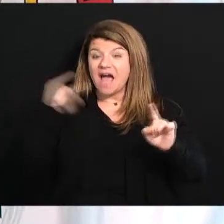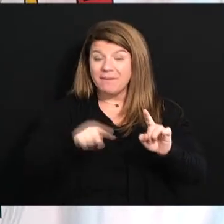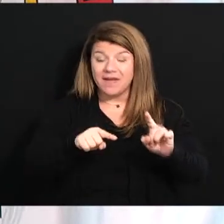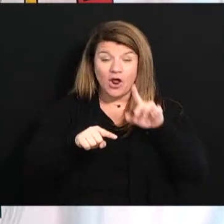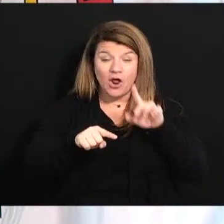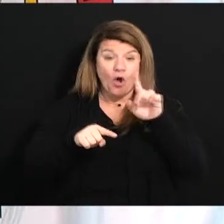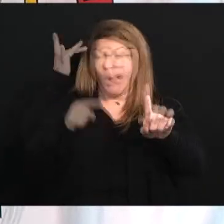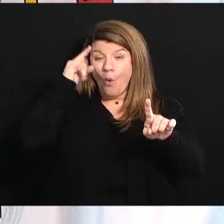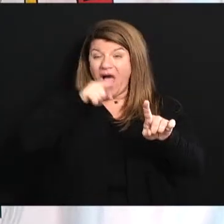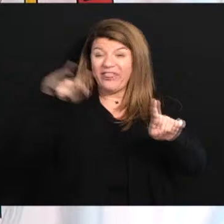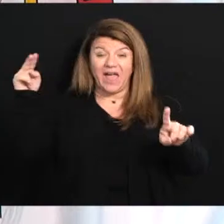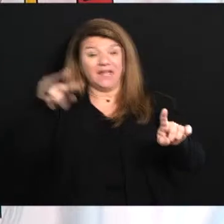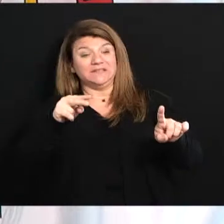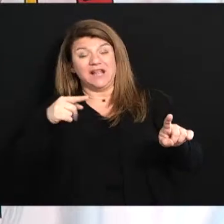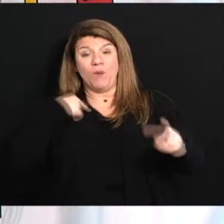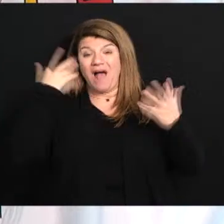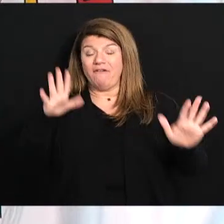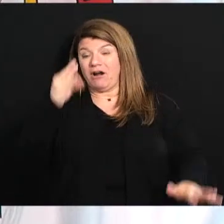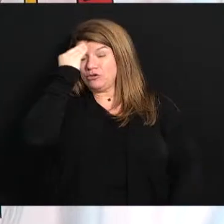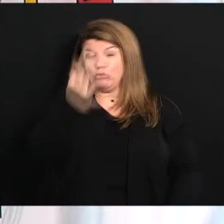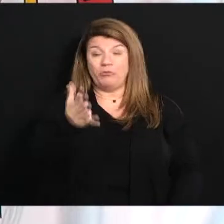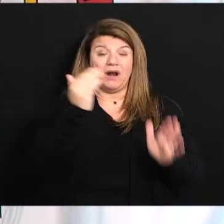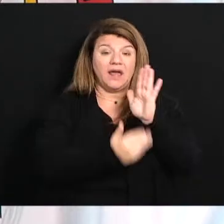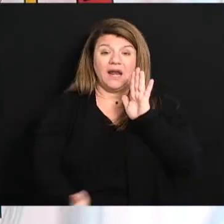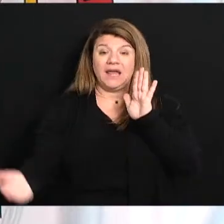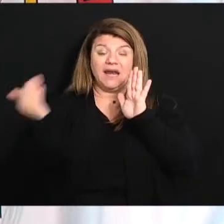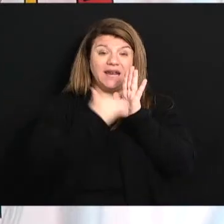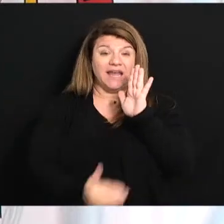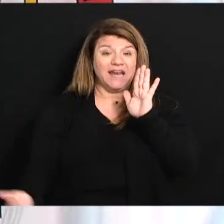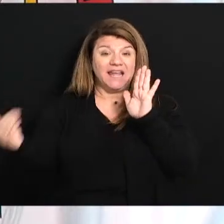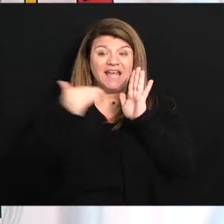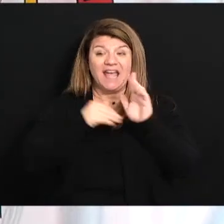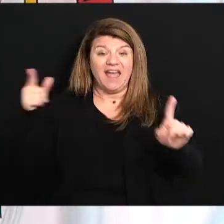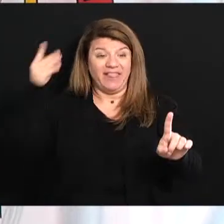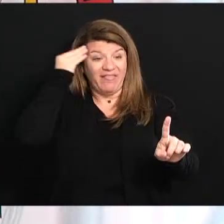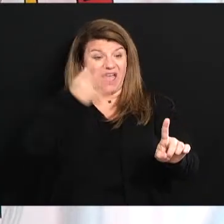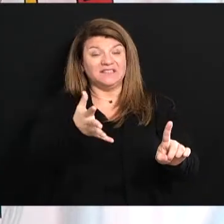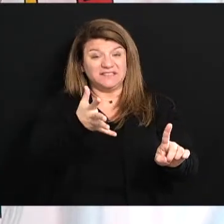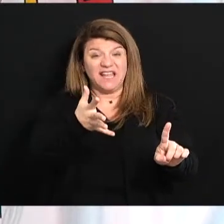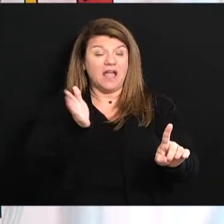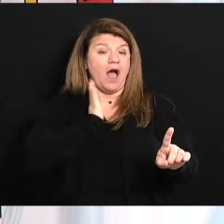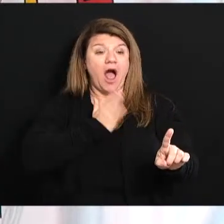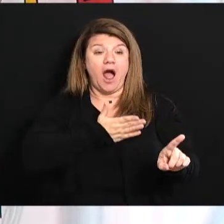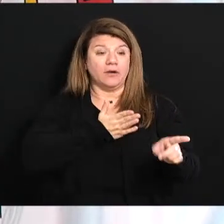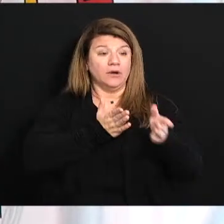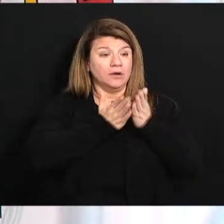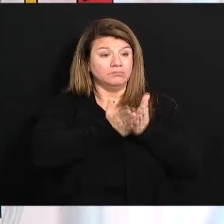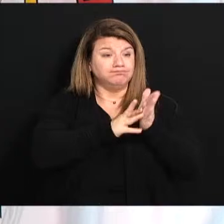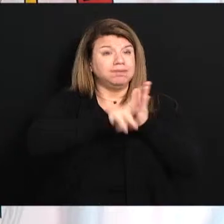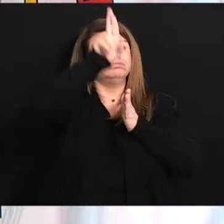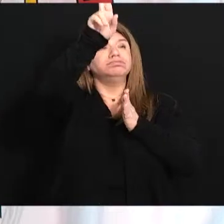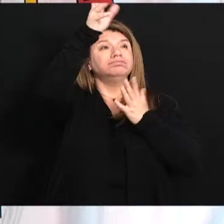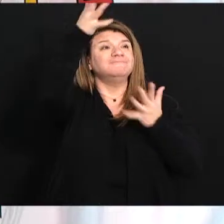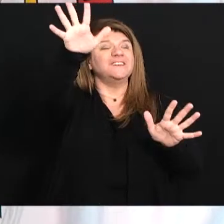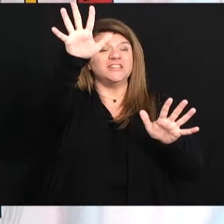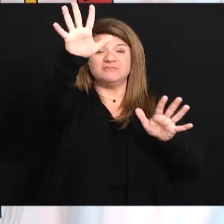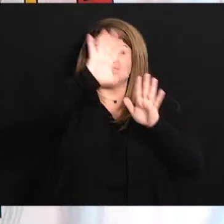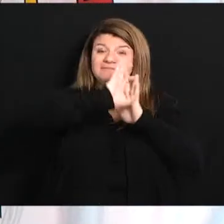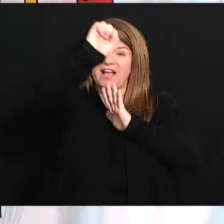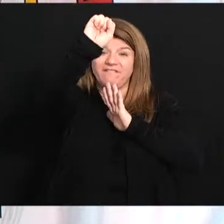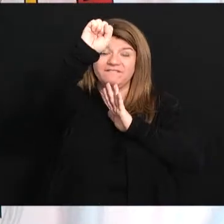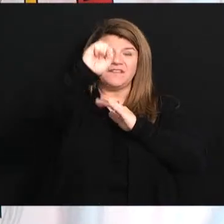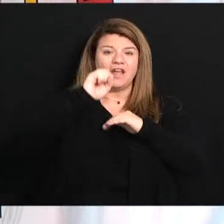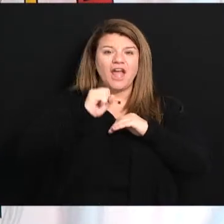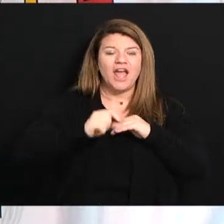see exactly what I have told you about over and over. They see the rocket ship ride. They see that we're the diamond in the rough that people have